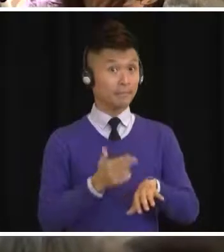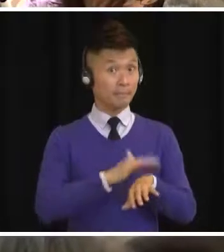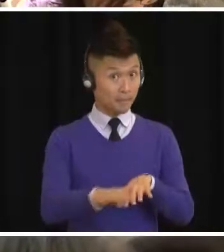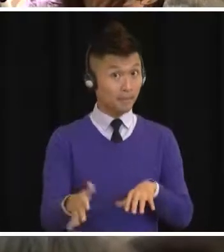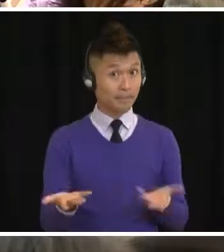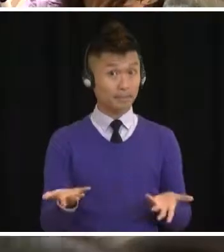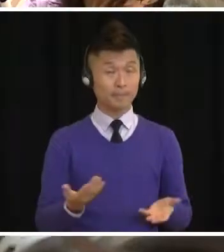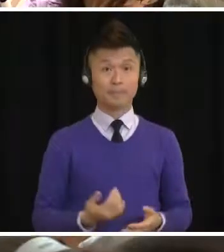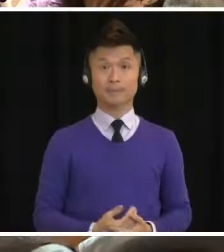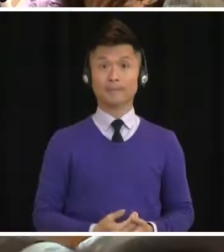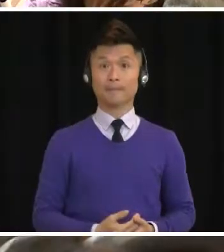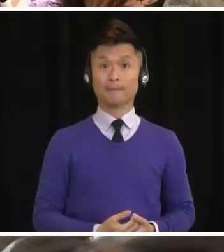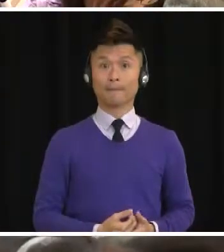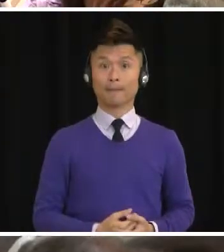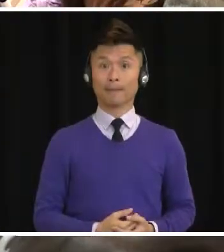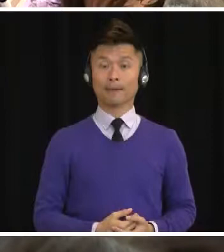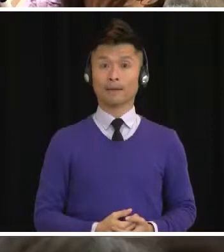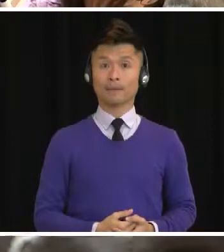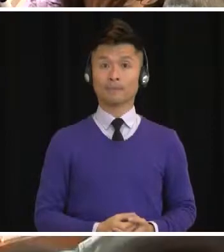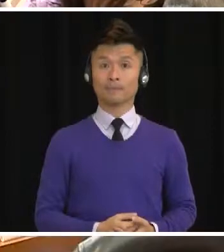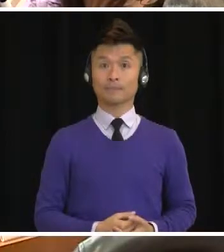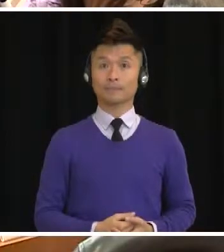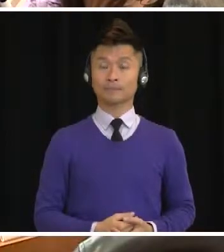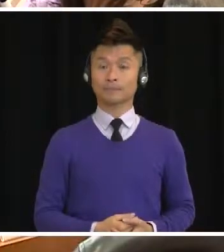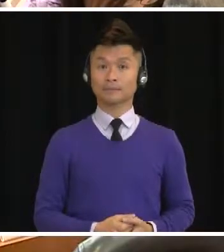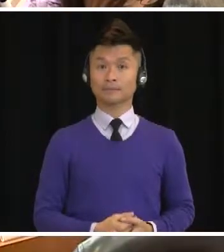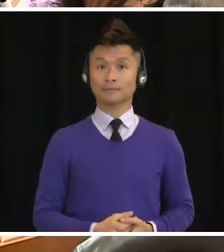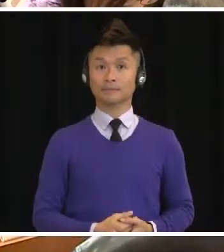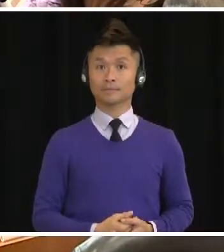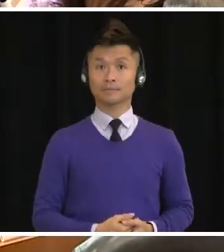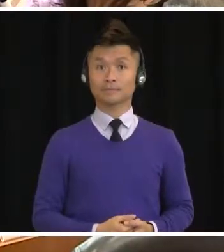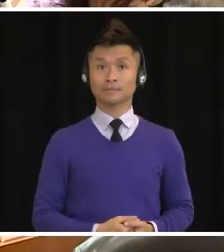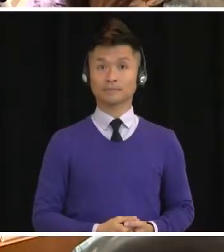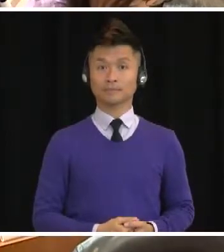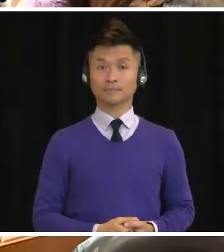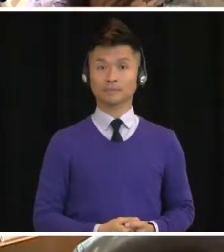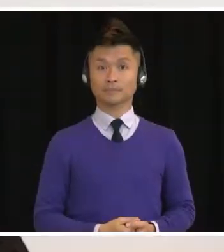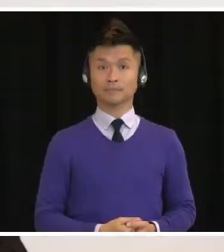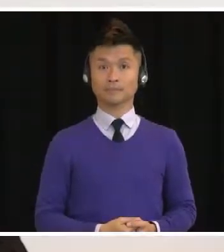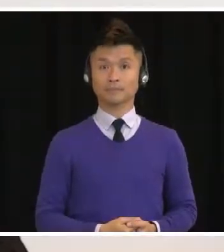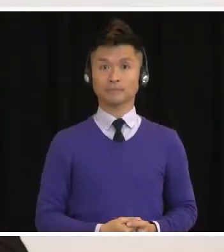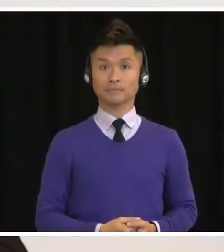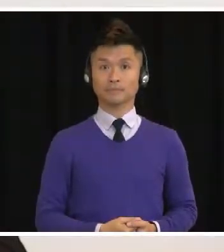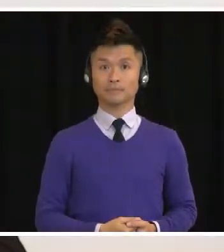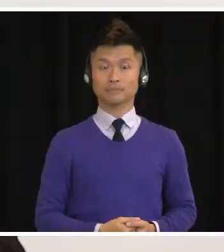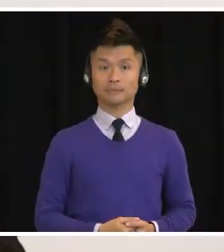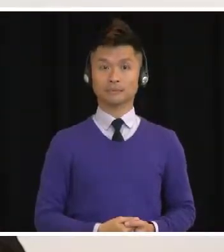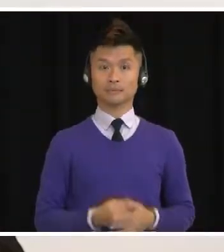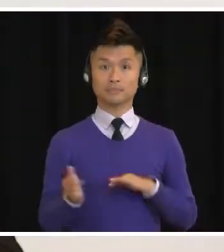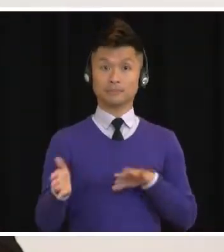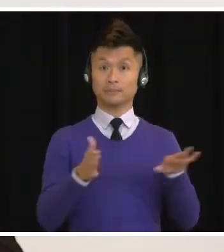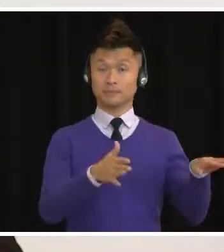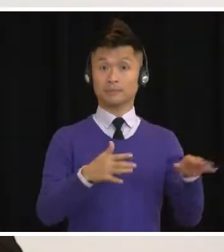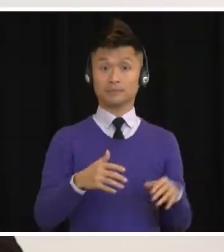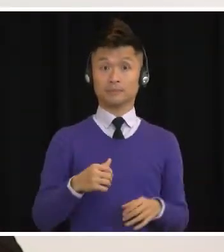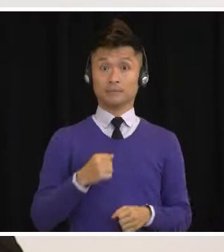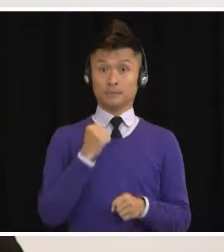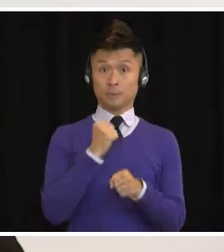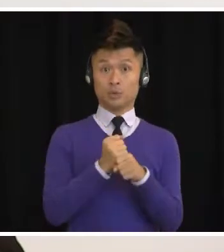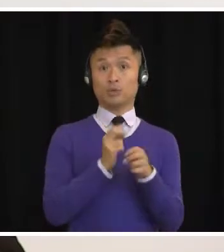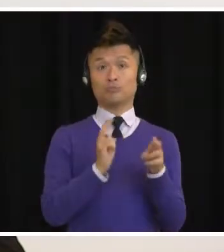With regard to implementation, I would like to ask, what is the role of the implementation committee